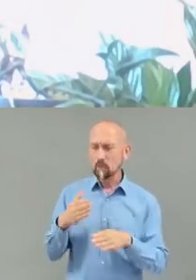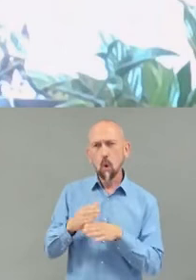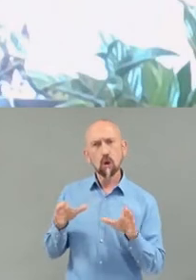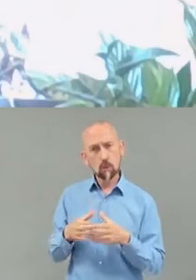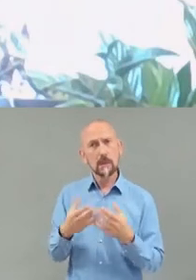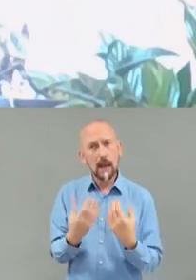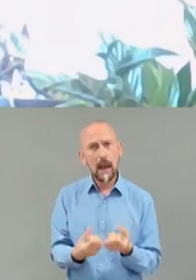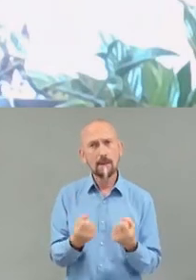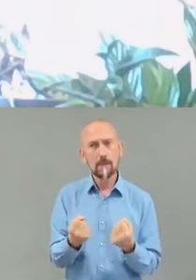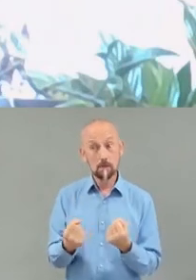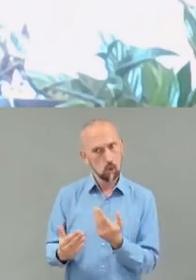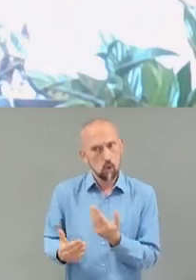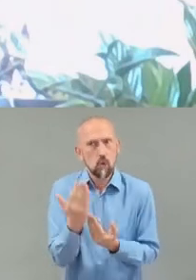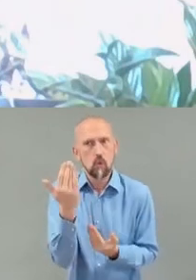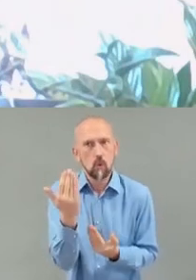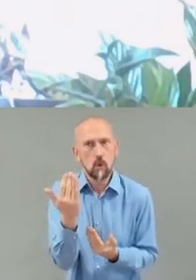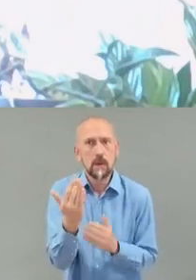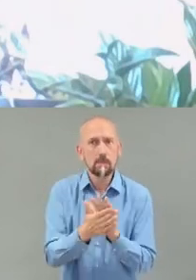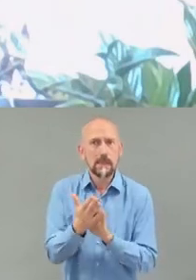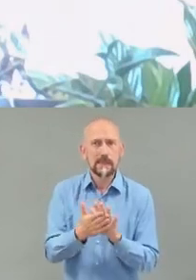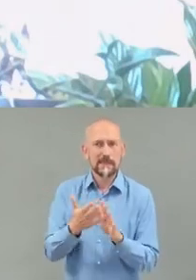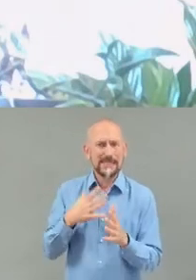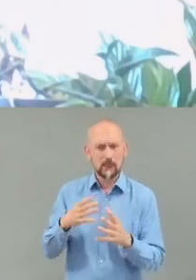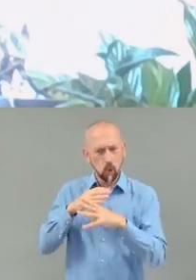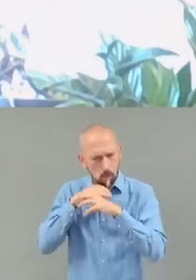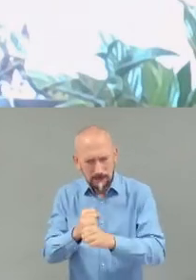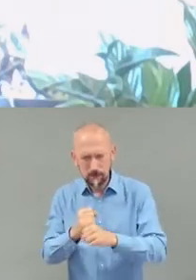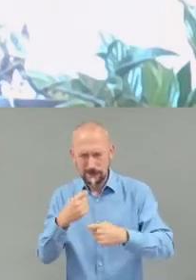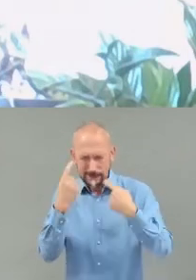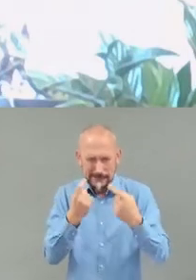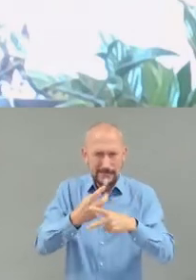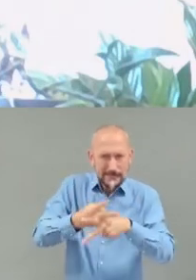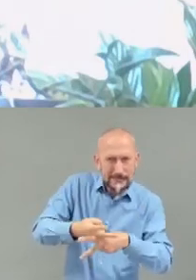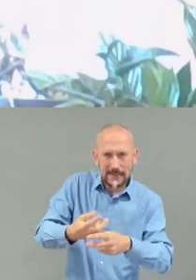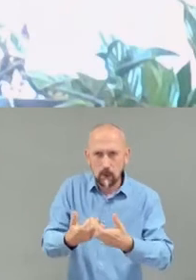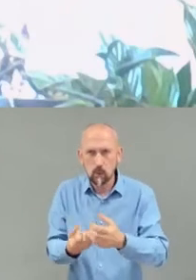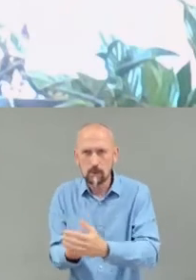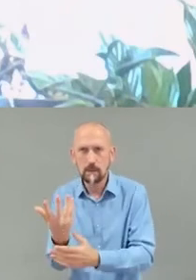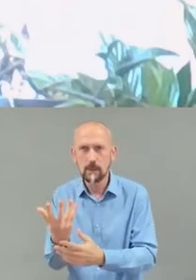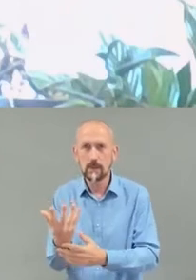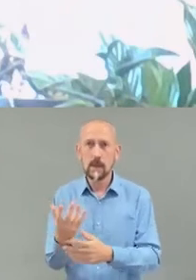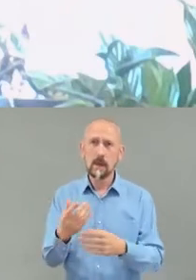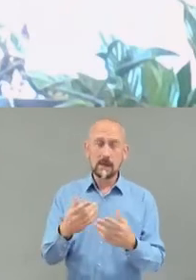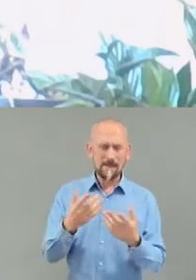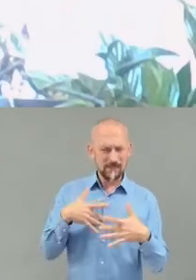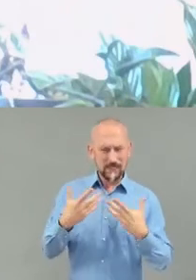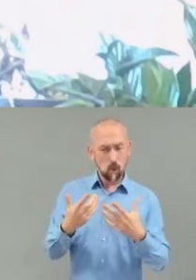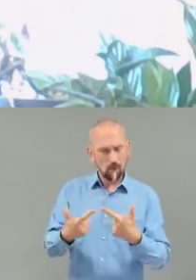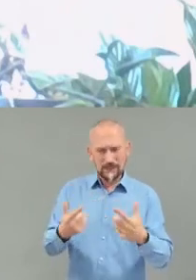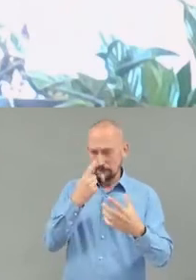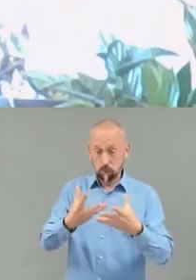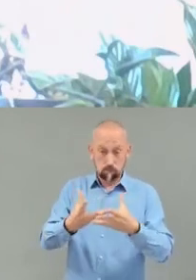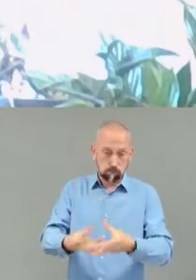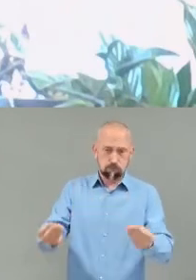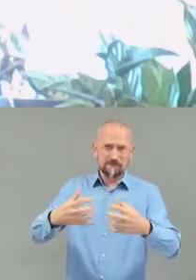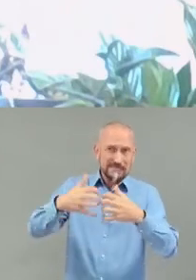of fragmentation when we're all tired, pulled in multiple directions, and at times feeling hopeless about whether